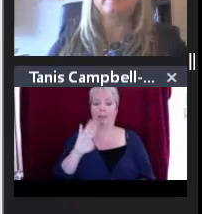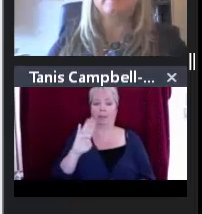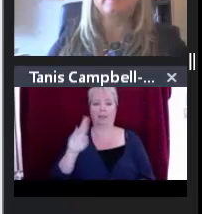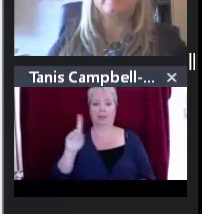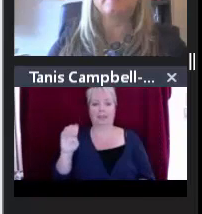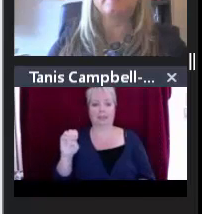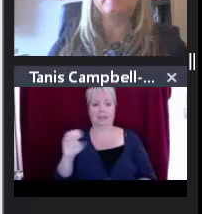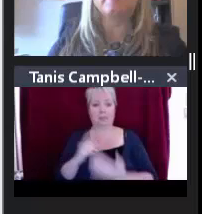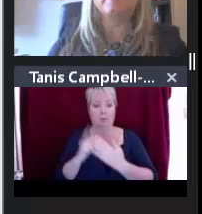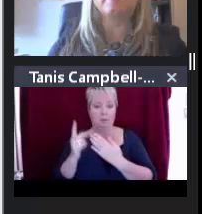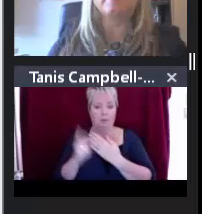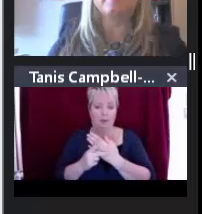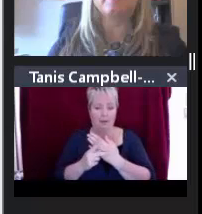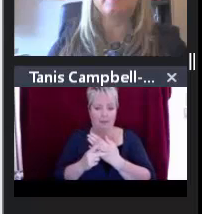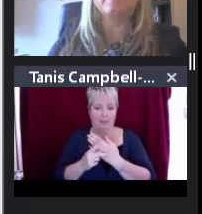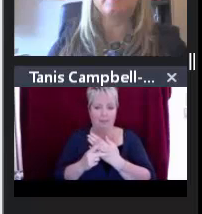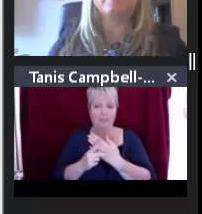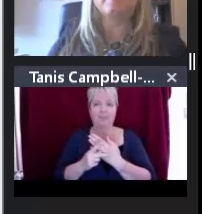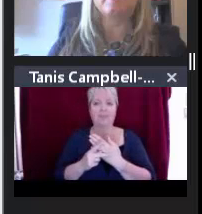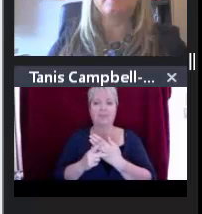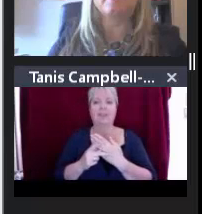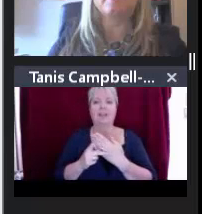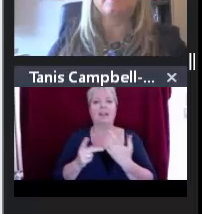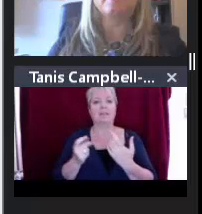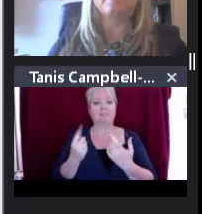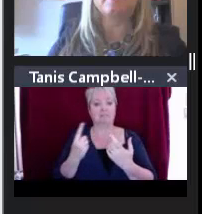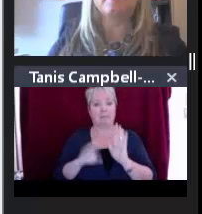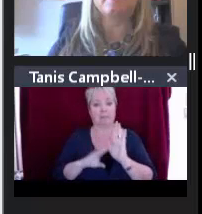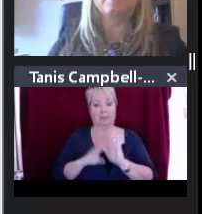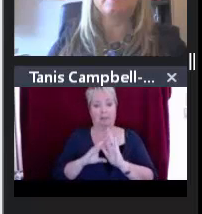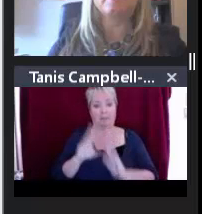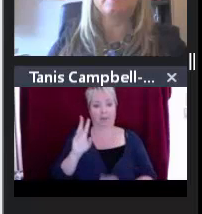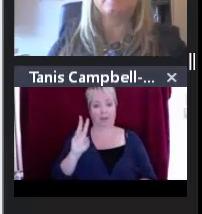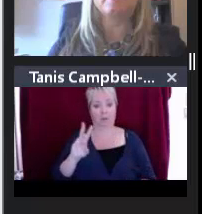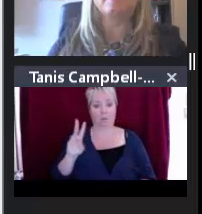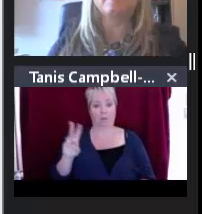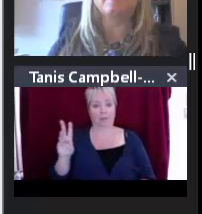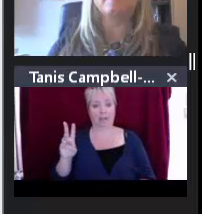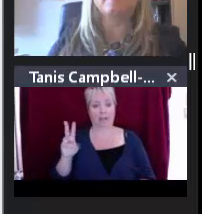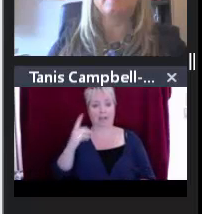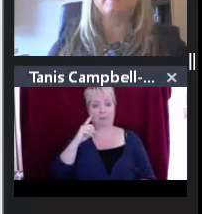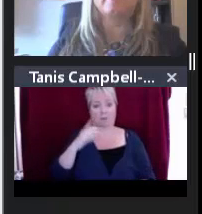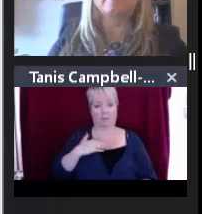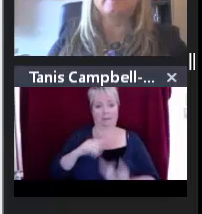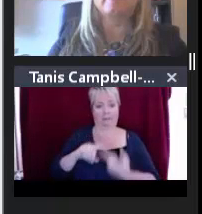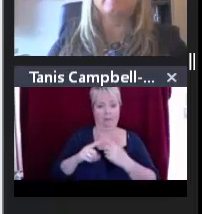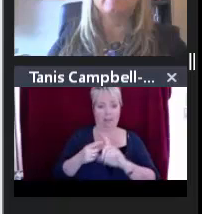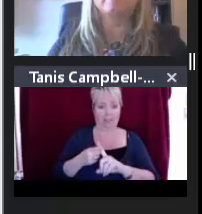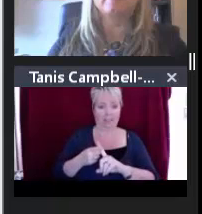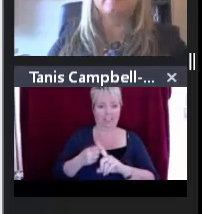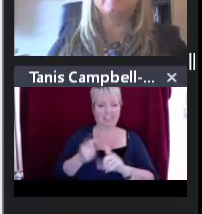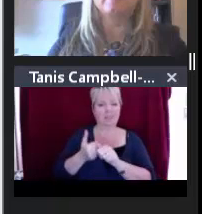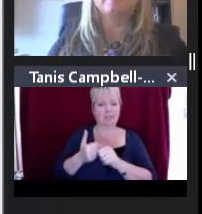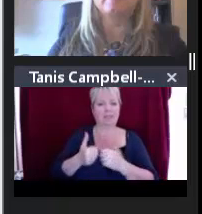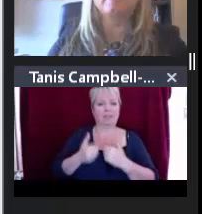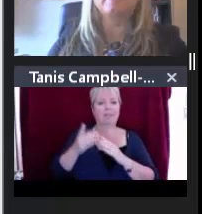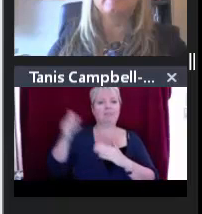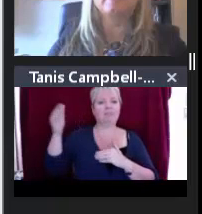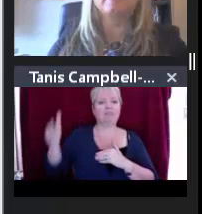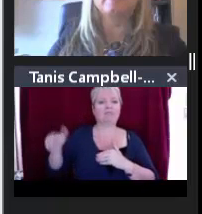have been developing a website for friends and neighbors of mine who